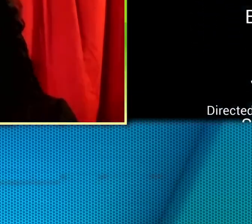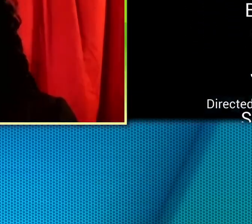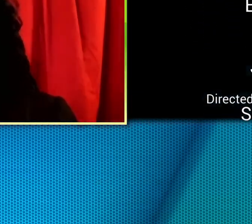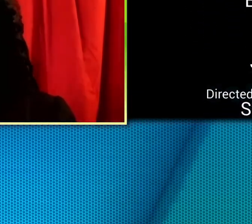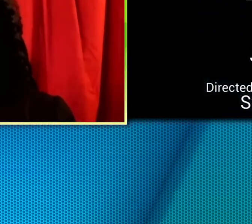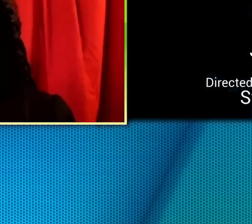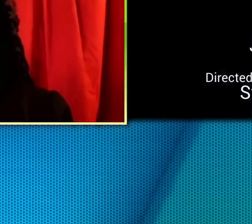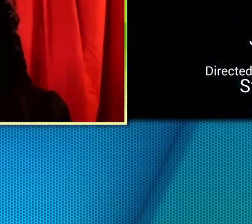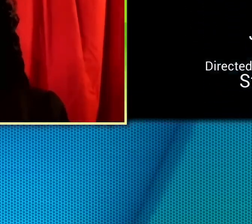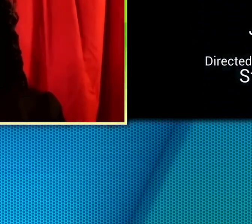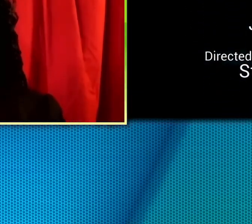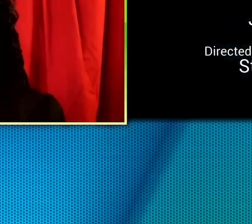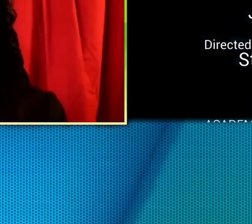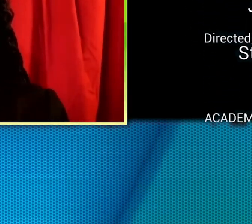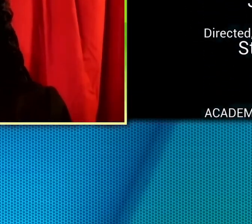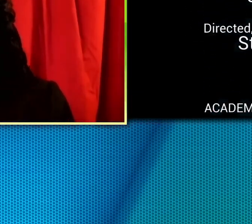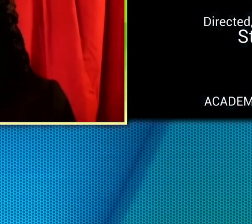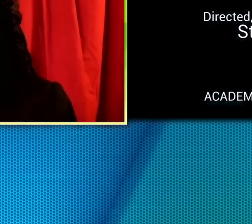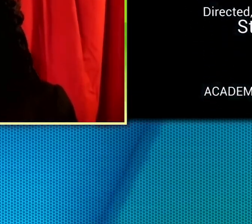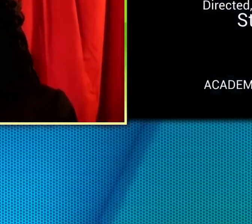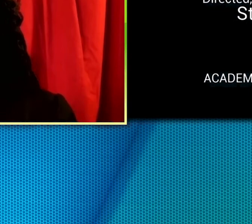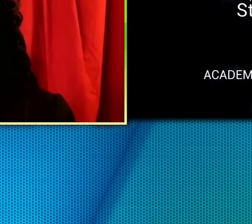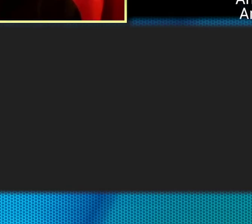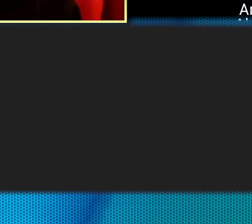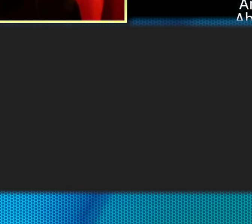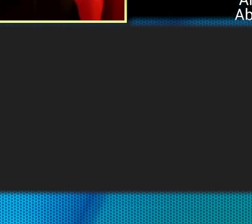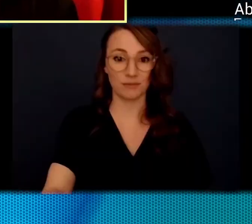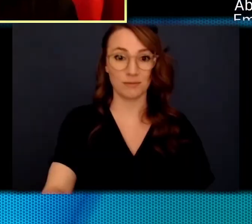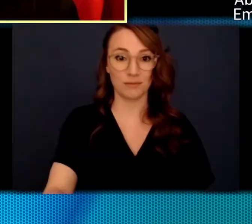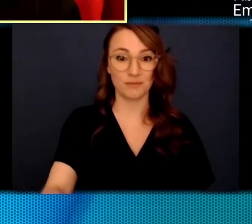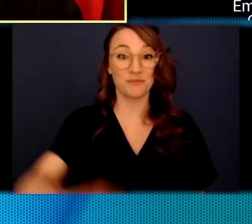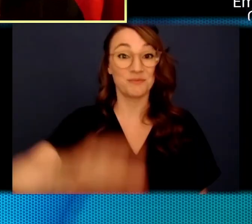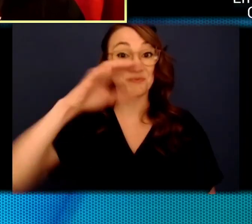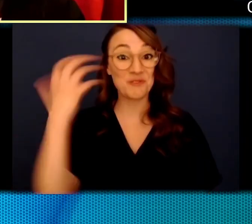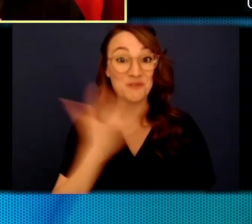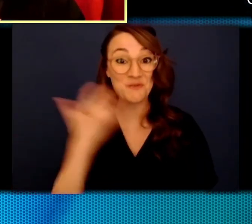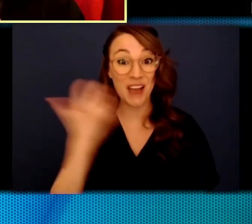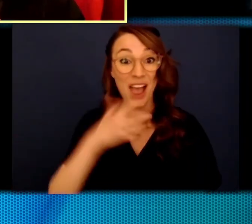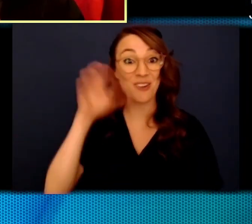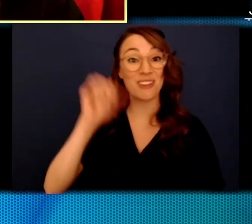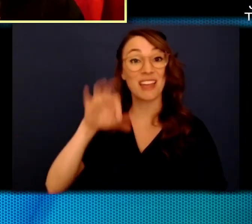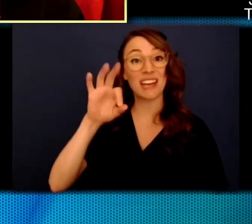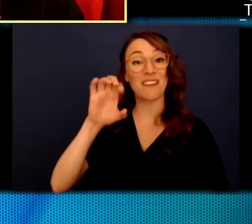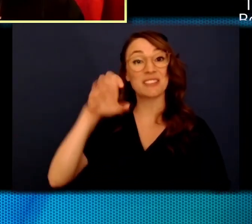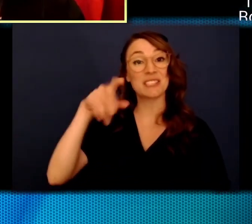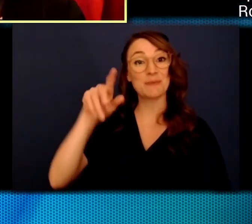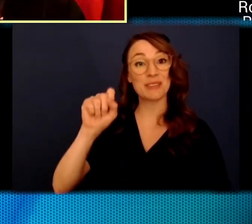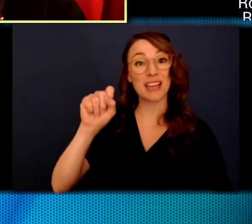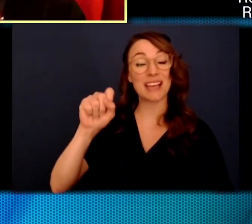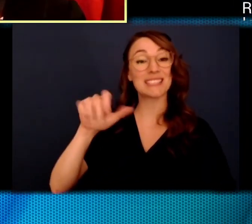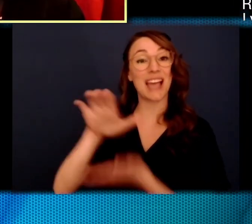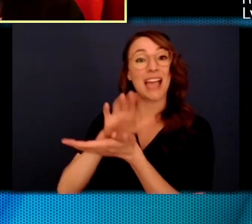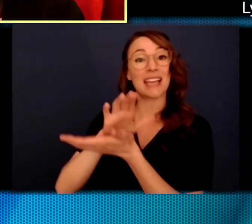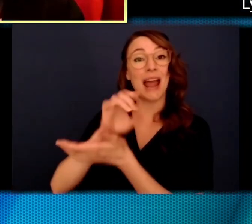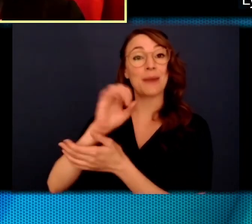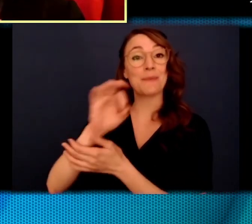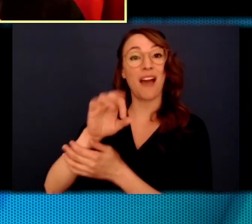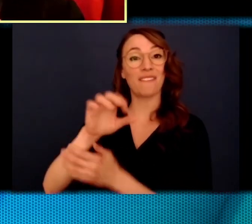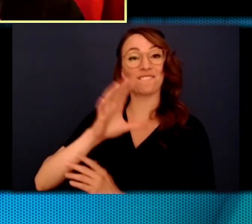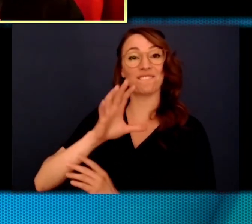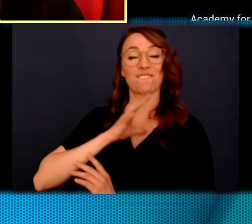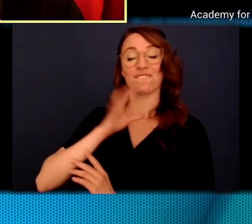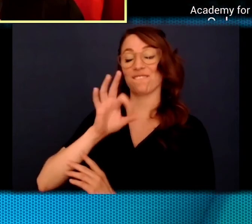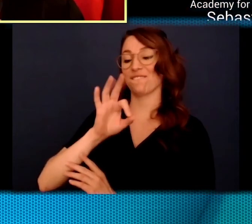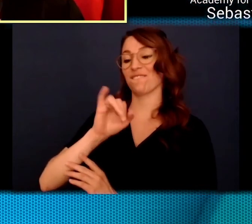Wow. That was the students of FCPS Academy of Fine Arts, and it is just great to see